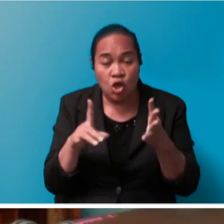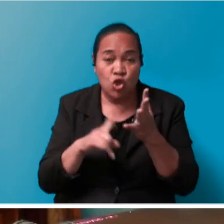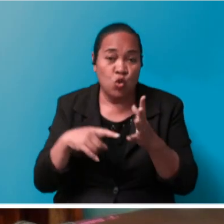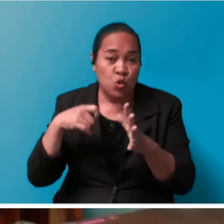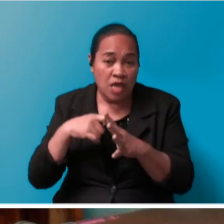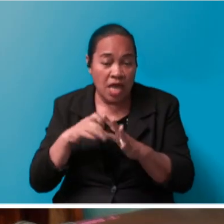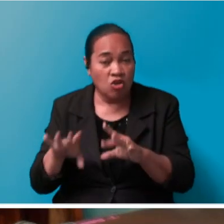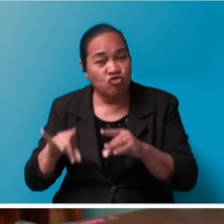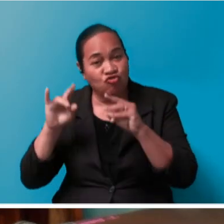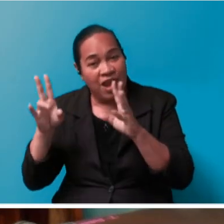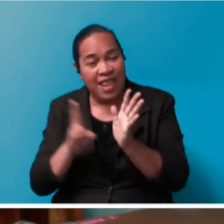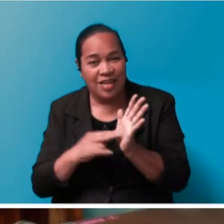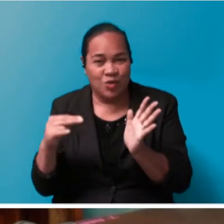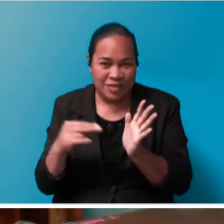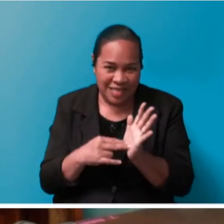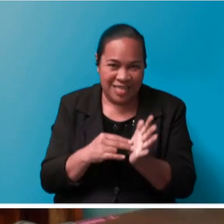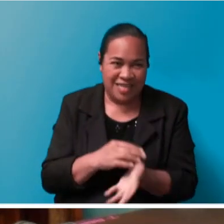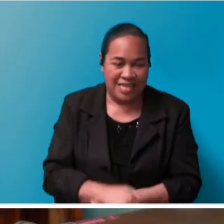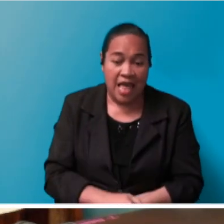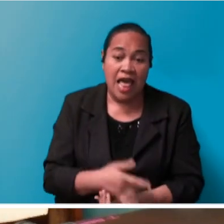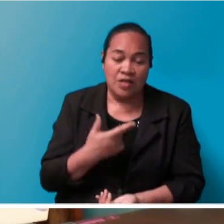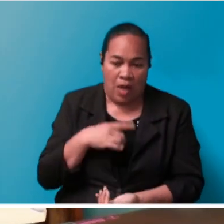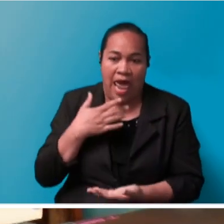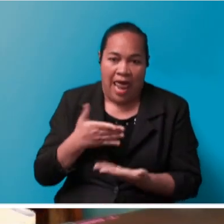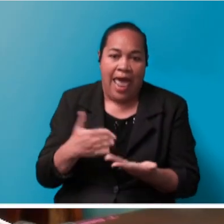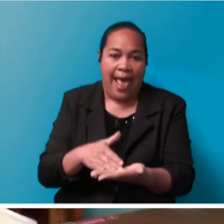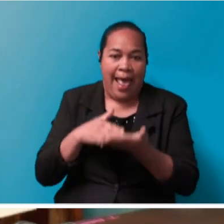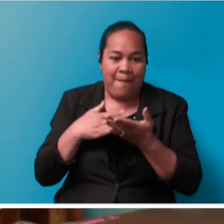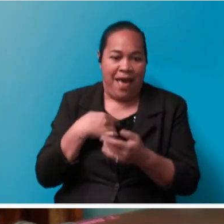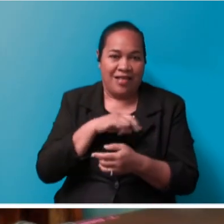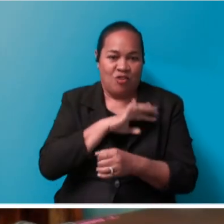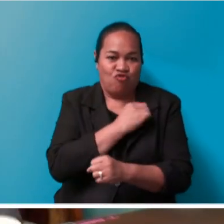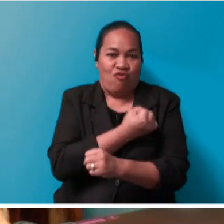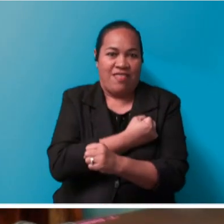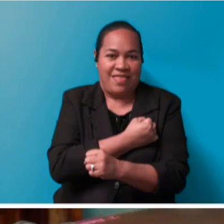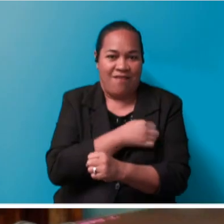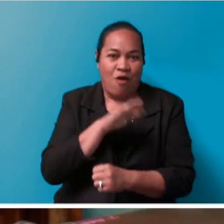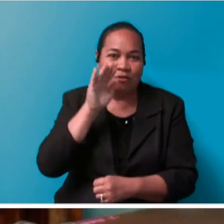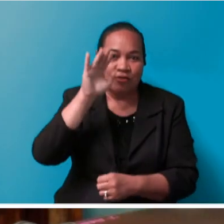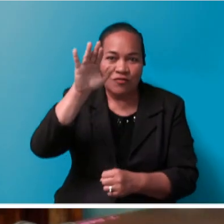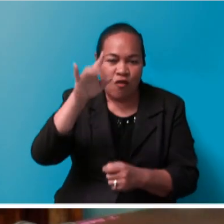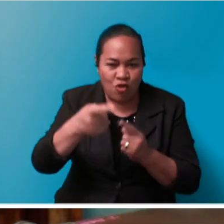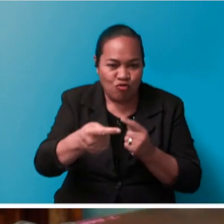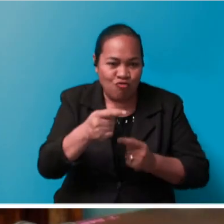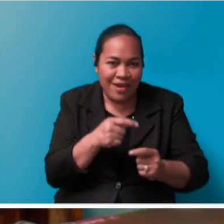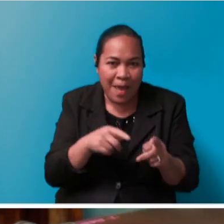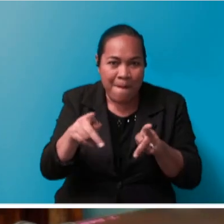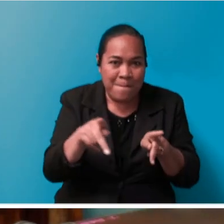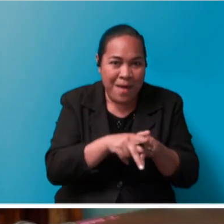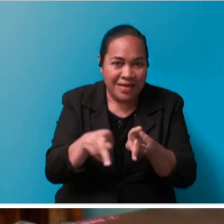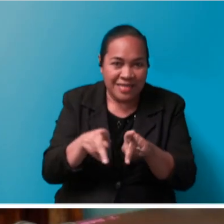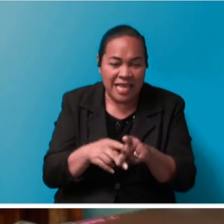Zealand. And I think that helps strengthen the outlook for the major trading partners and key